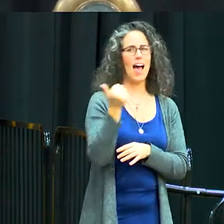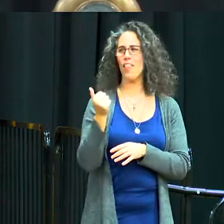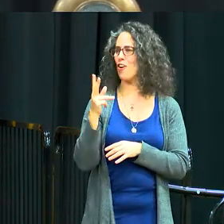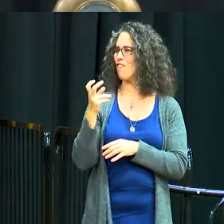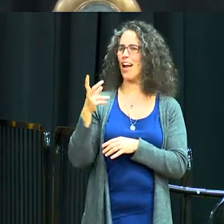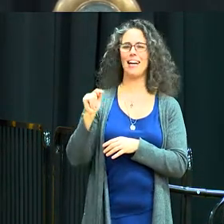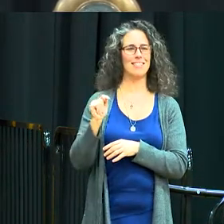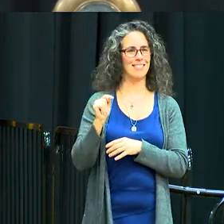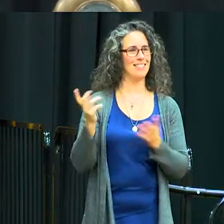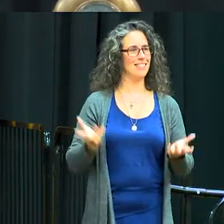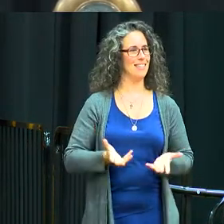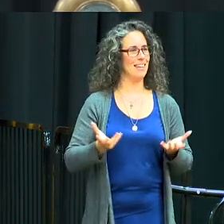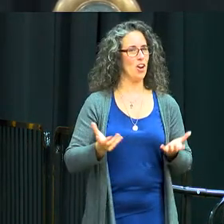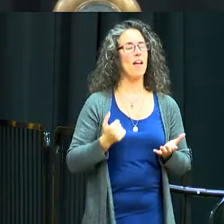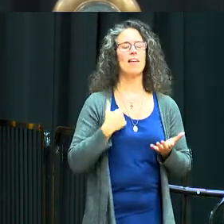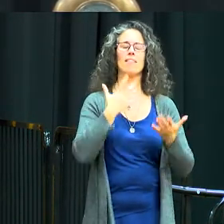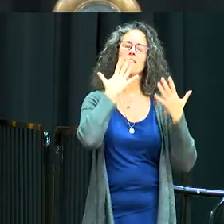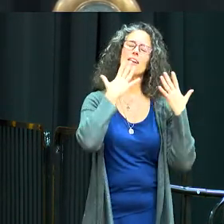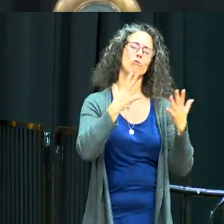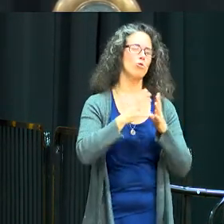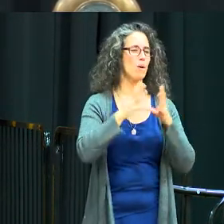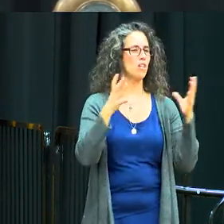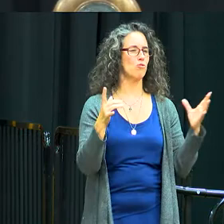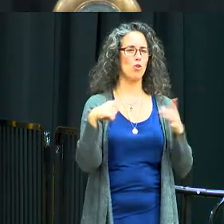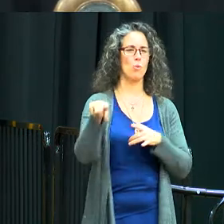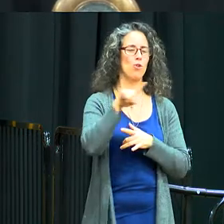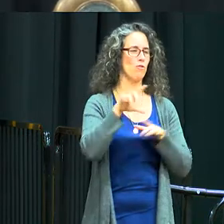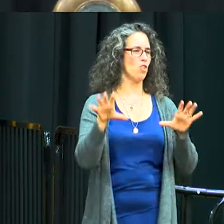Thank you so much for what you've done for our country.